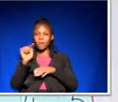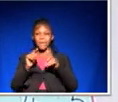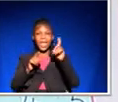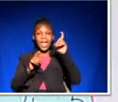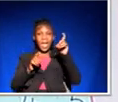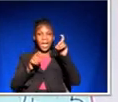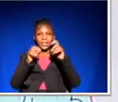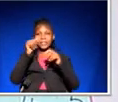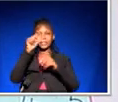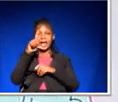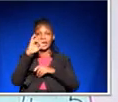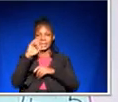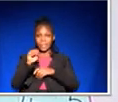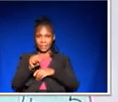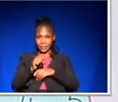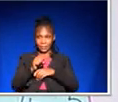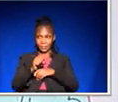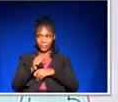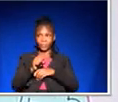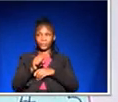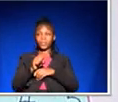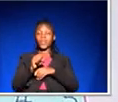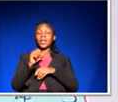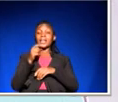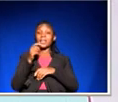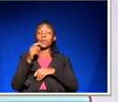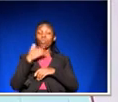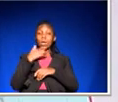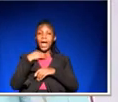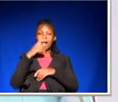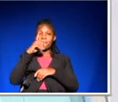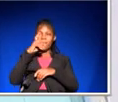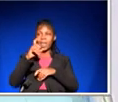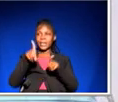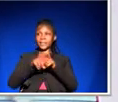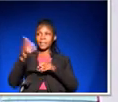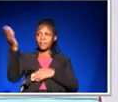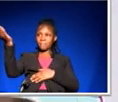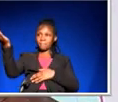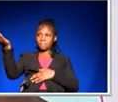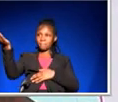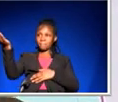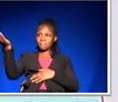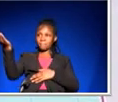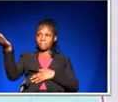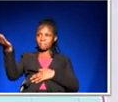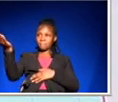x-axis. Now this is the x-axis.